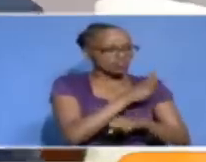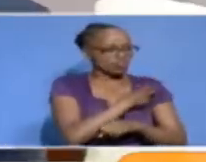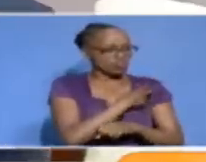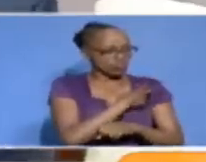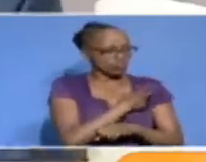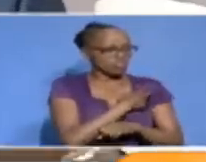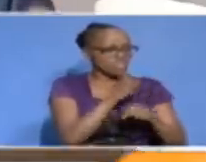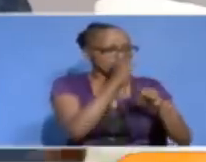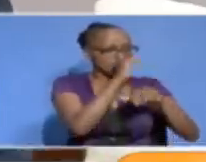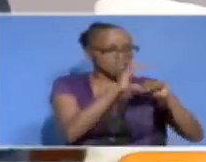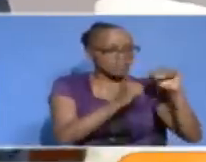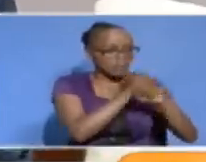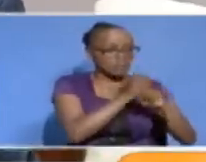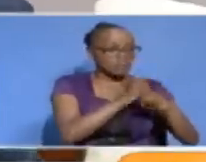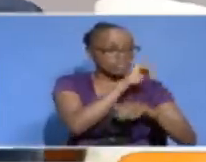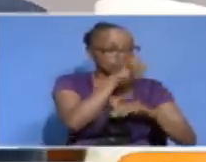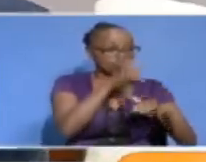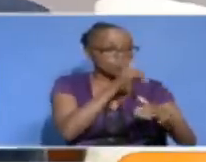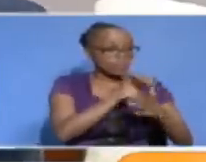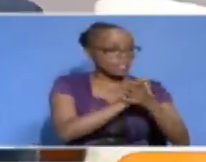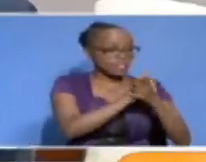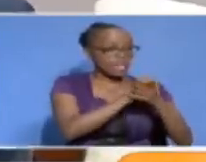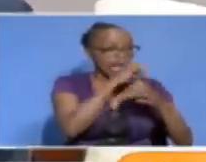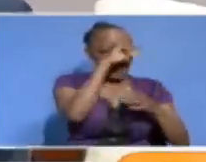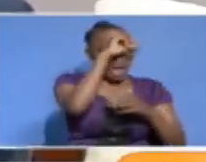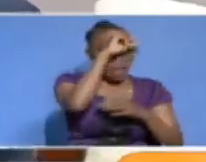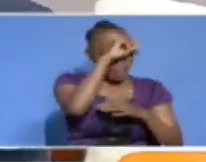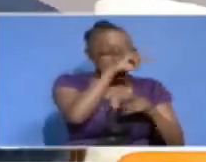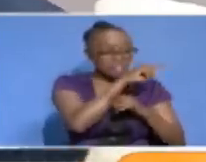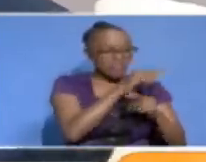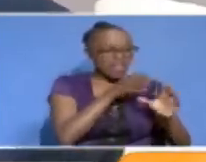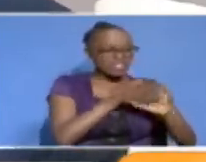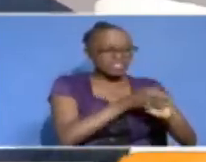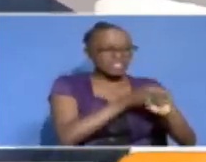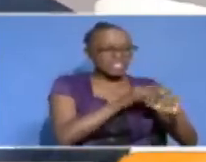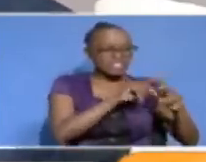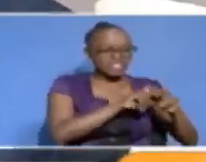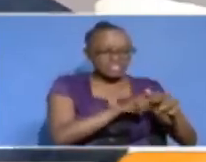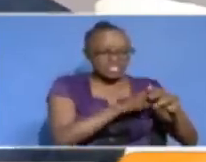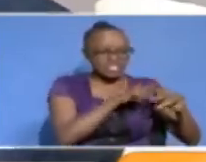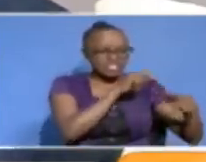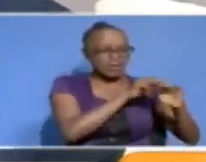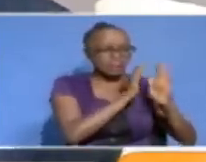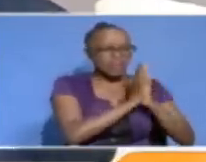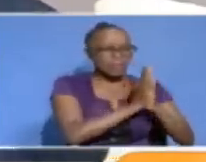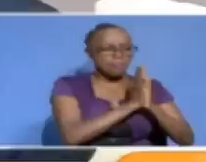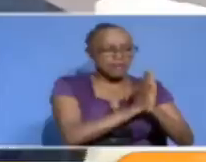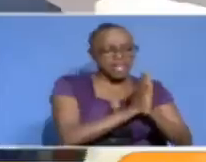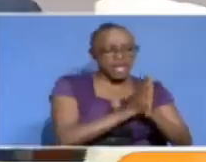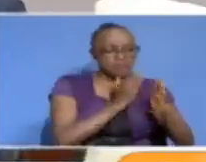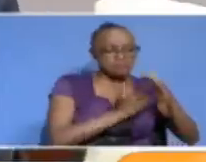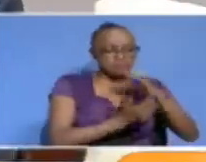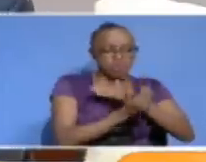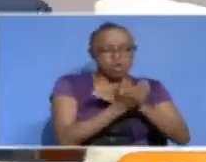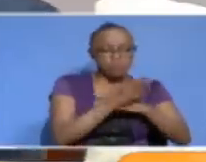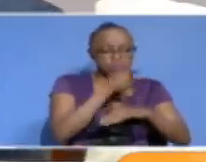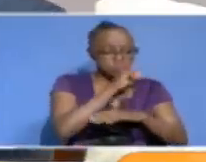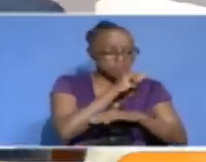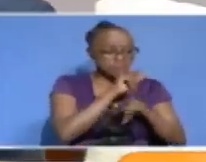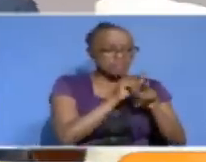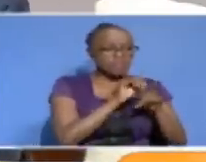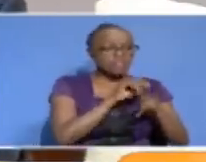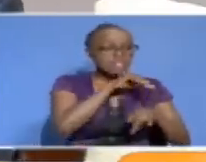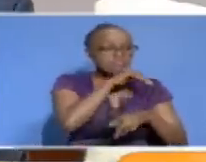Deputy President as the Jubilee administration. And the handshake started during the breakfast prayer meeting at Safari Park, whereby Raila